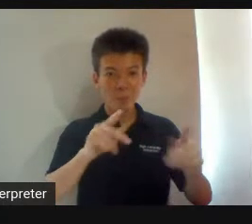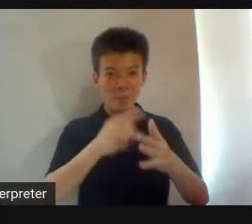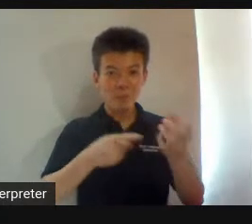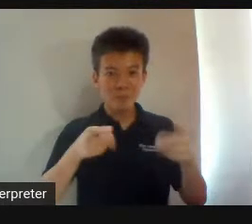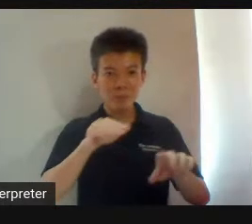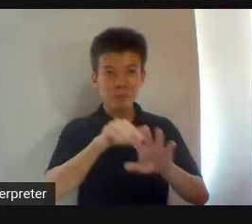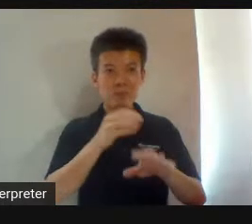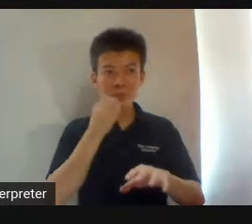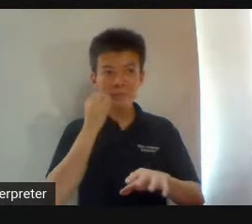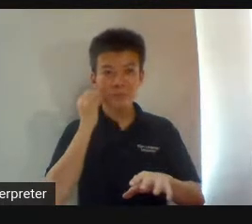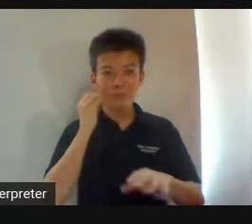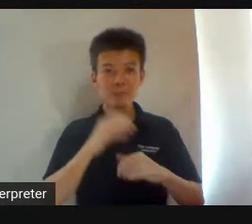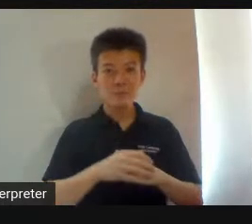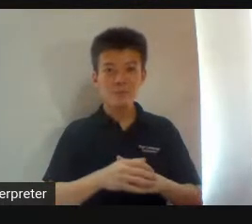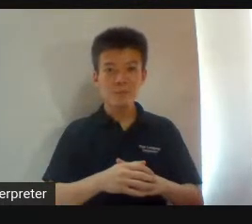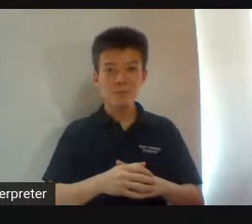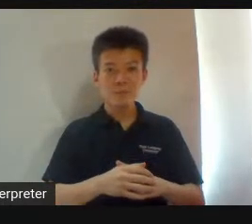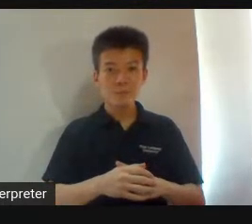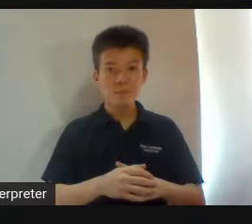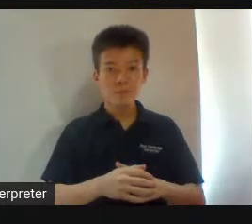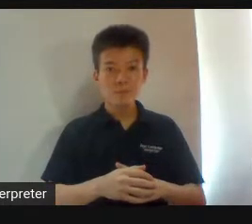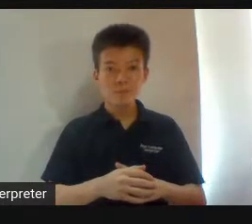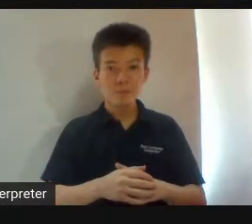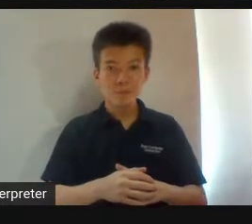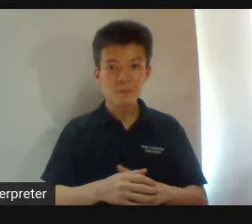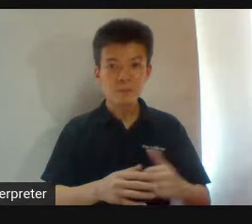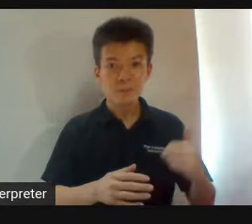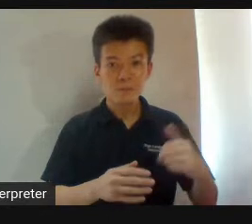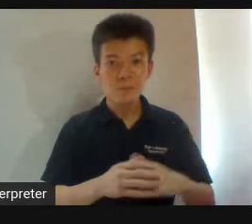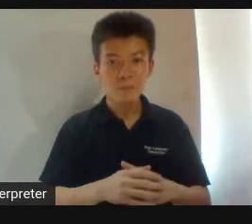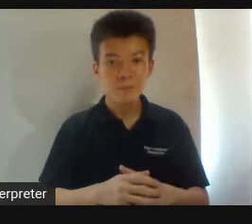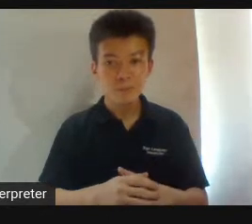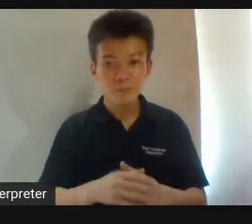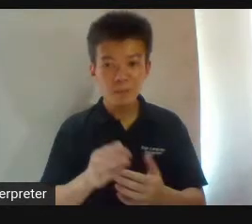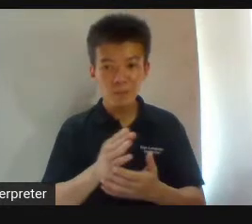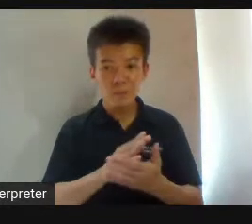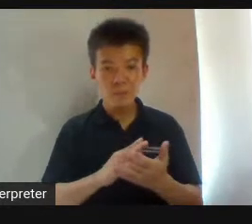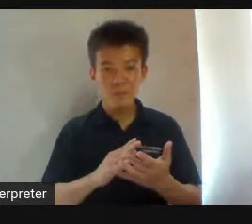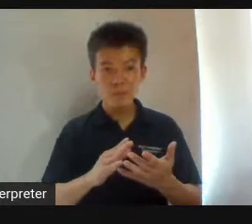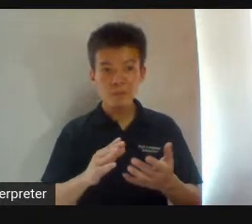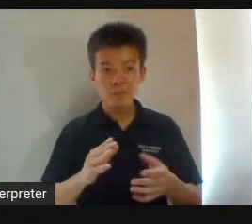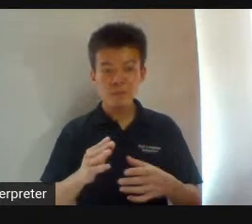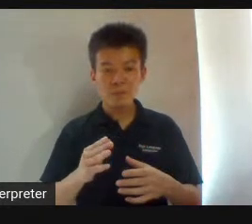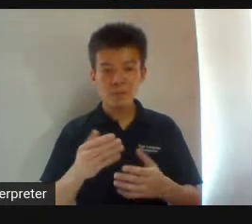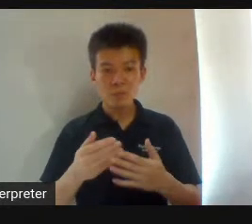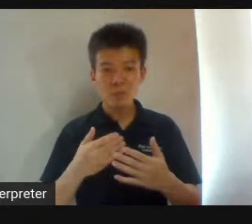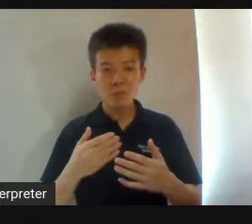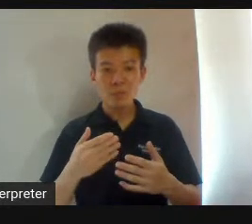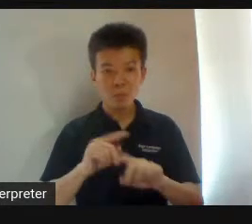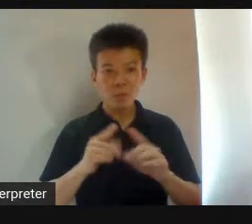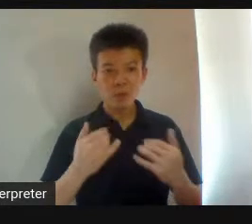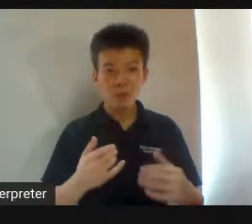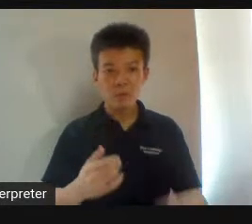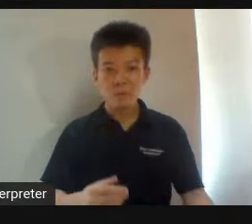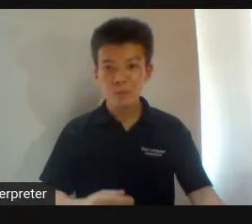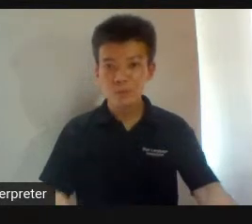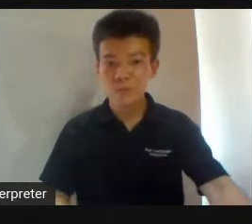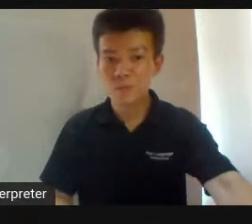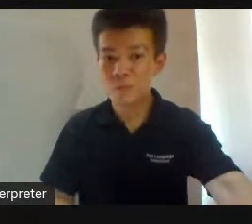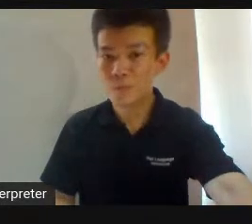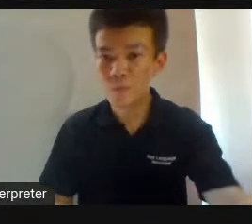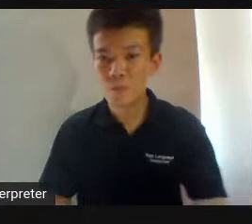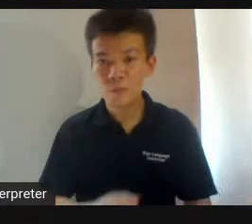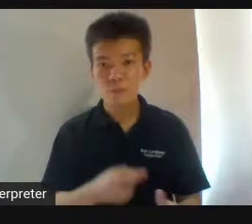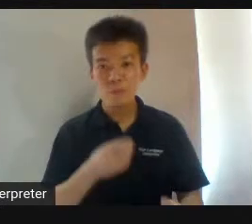at home. And that's not something that we actually get into conversation very easily before. But now, because we're meeting each other from